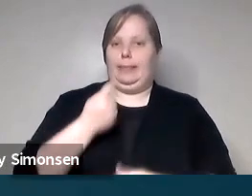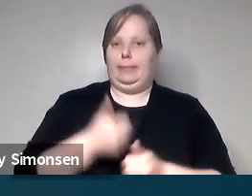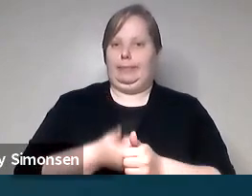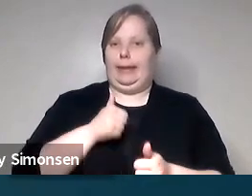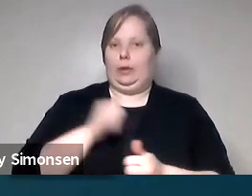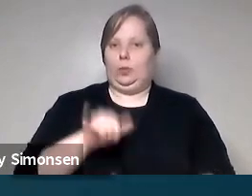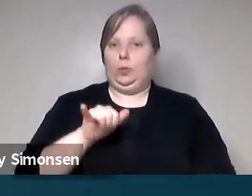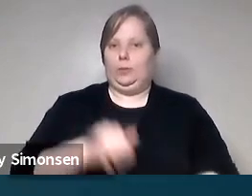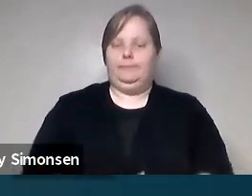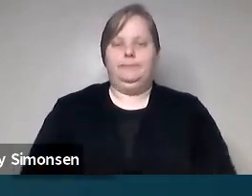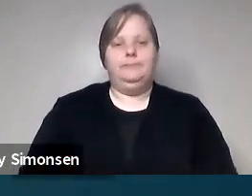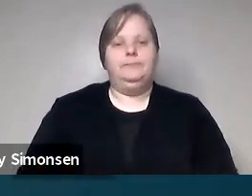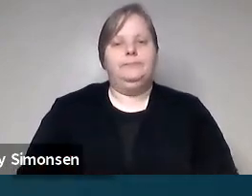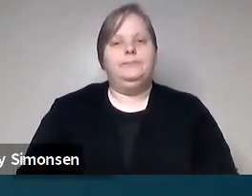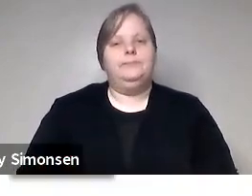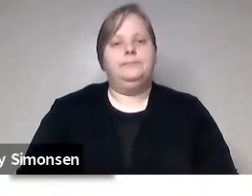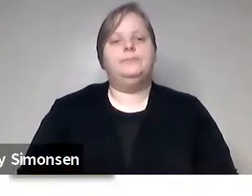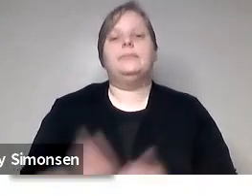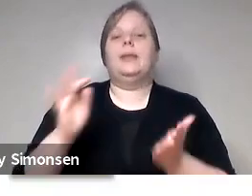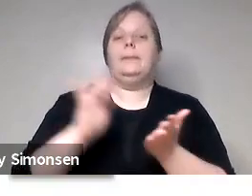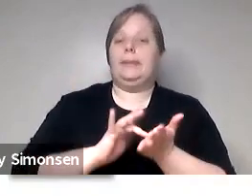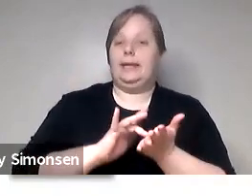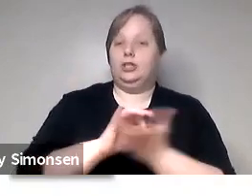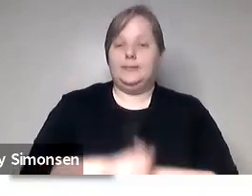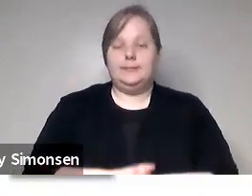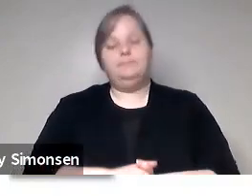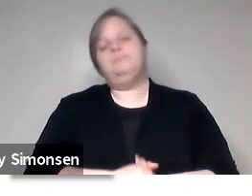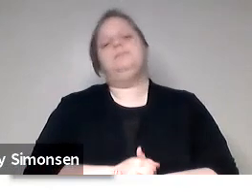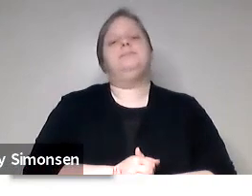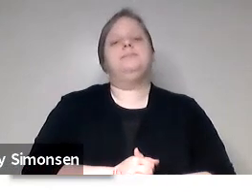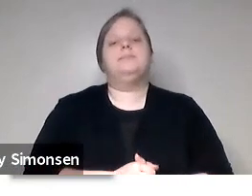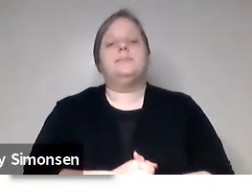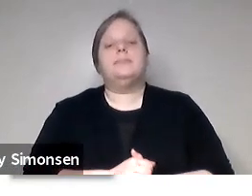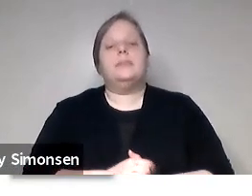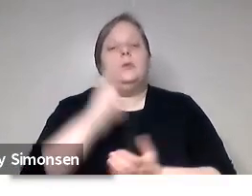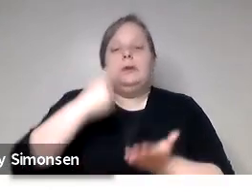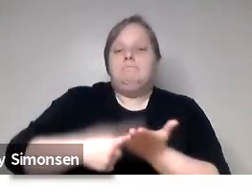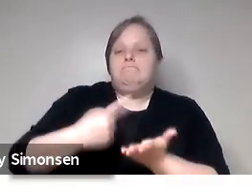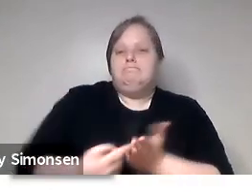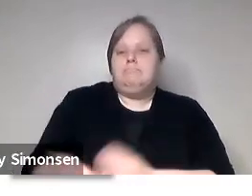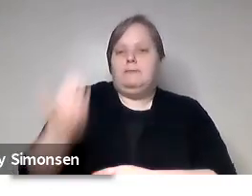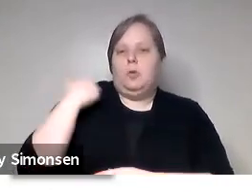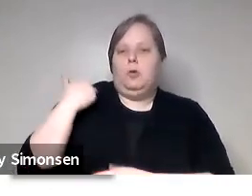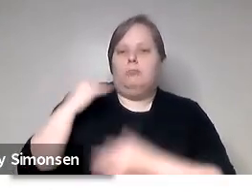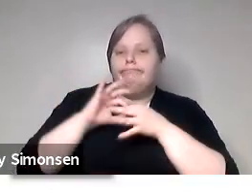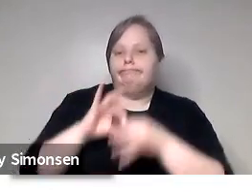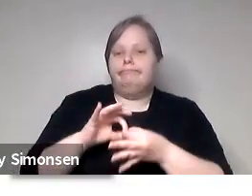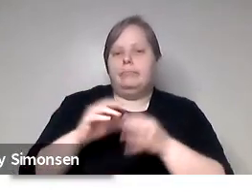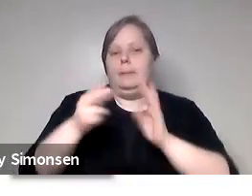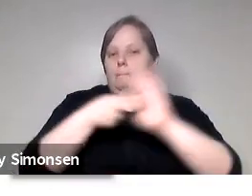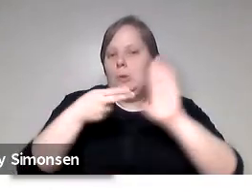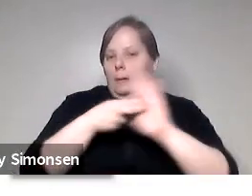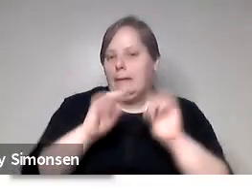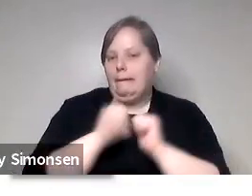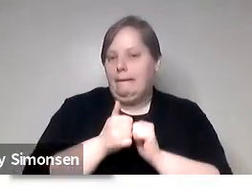I need to be quiet and keep moving. Medications. We talked a little bit before on how we can mark